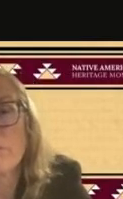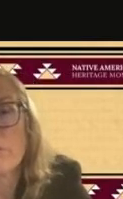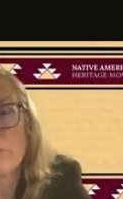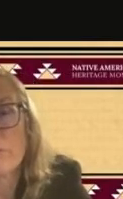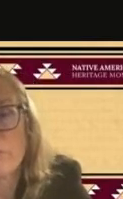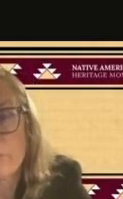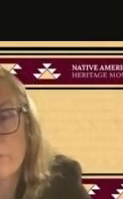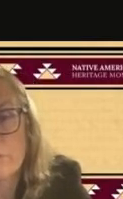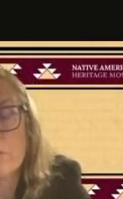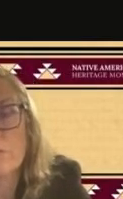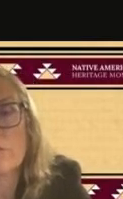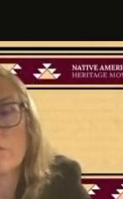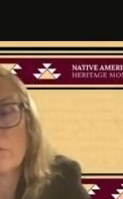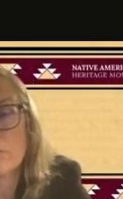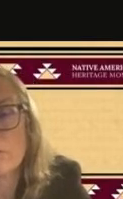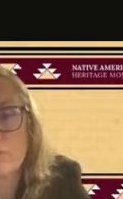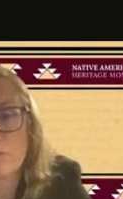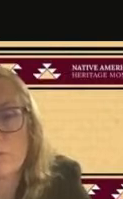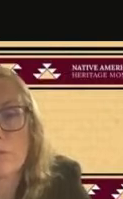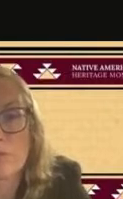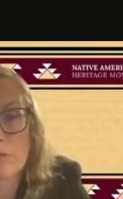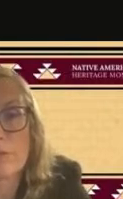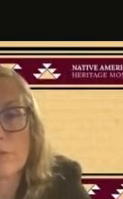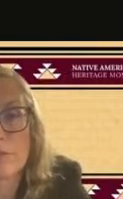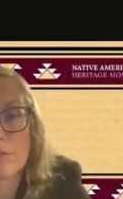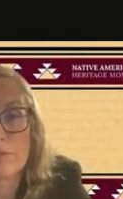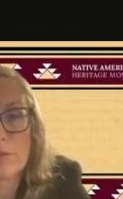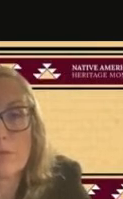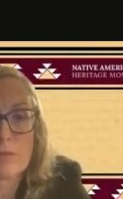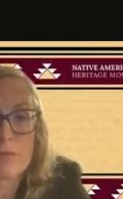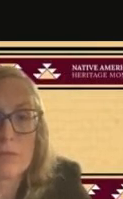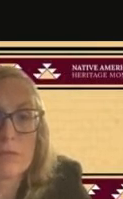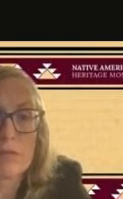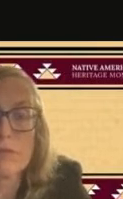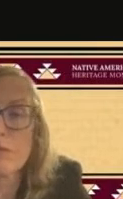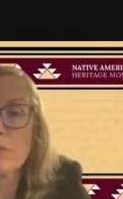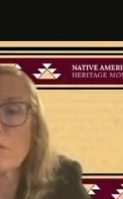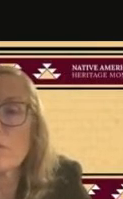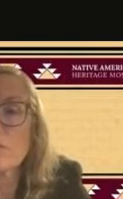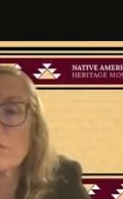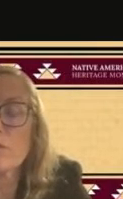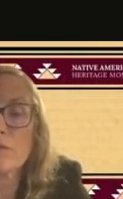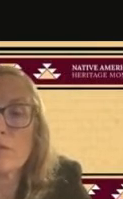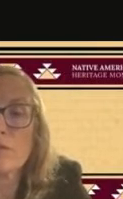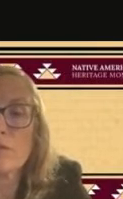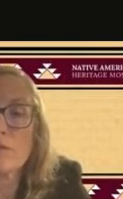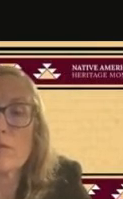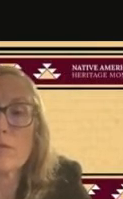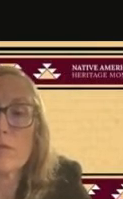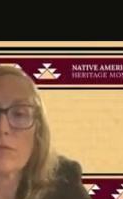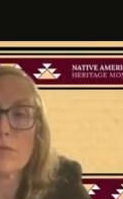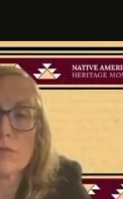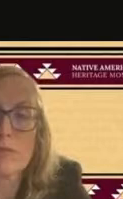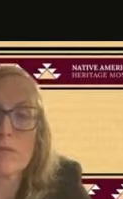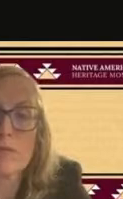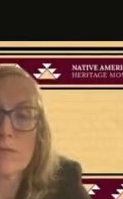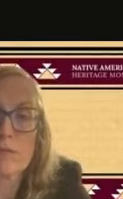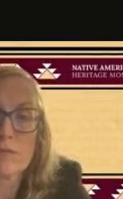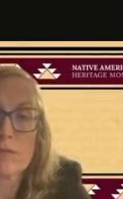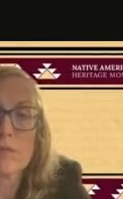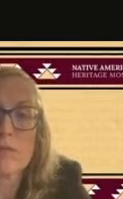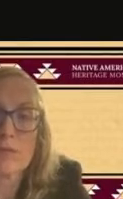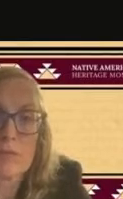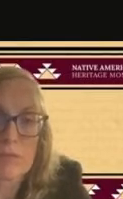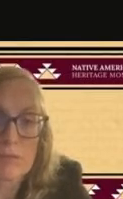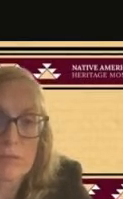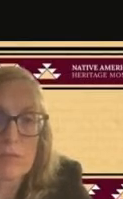is applying, and similar rules apply. So if they say, hey, I just want to tell you about this great candidate who's applying from wherever, just direct